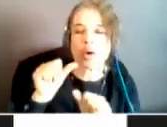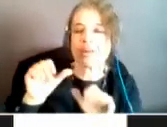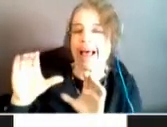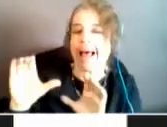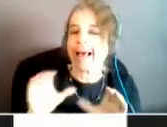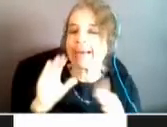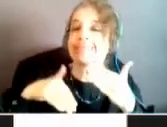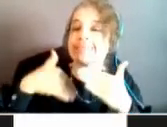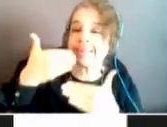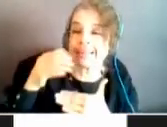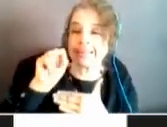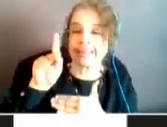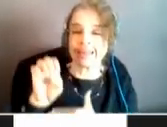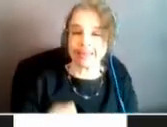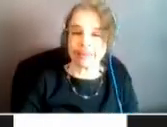slide.